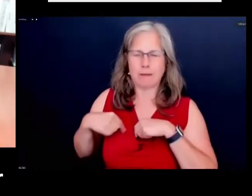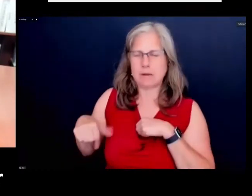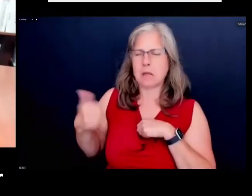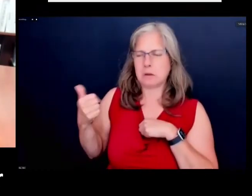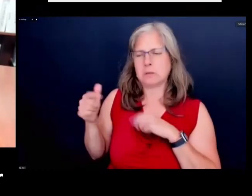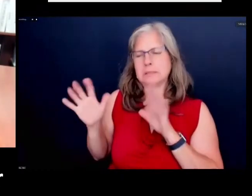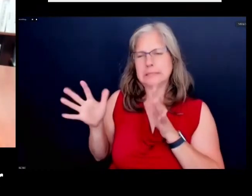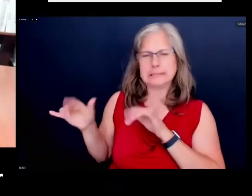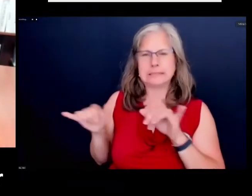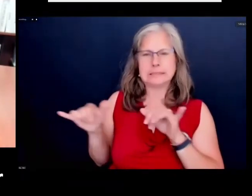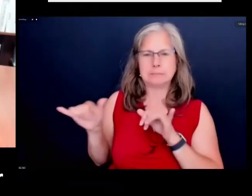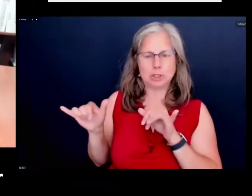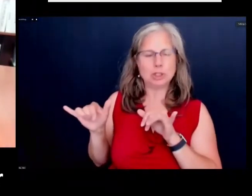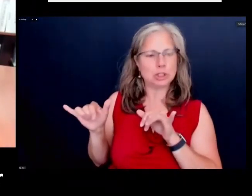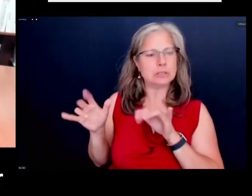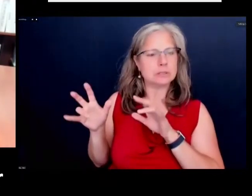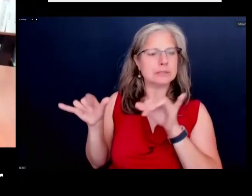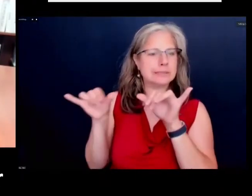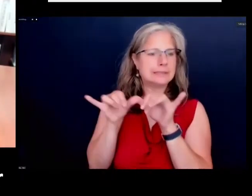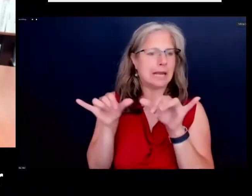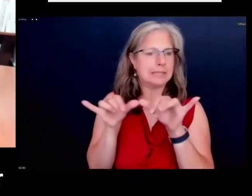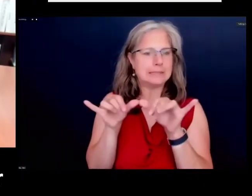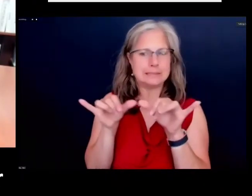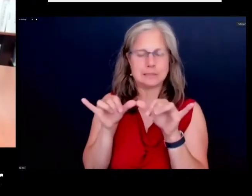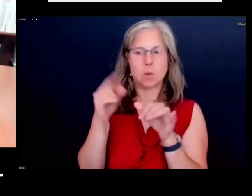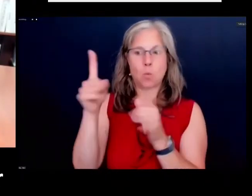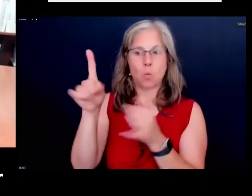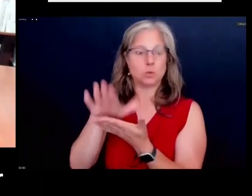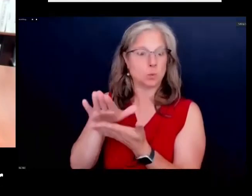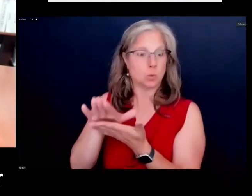outbreak similar in size